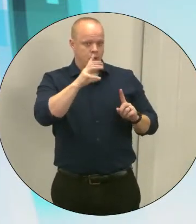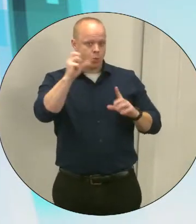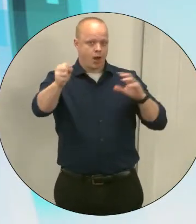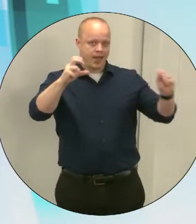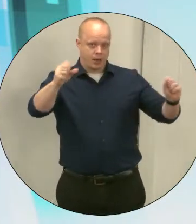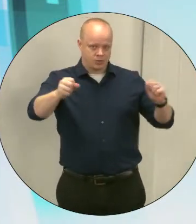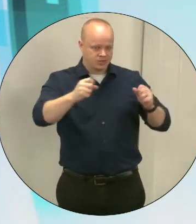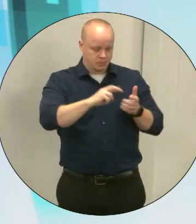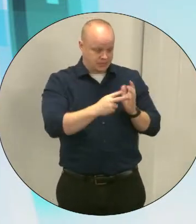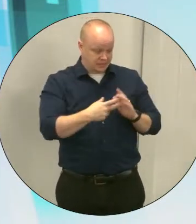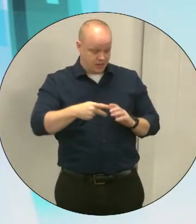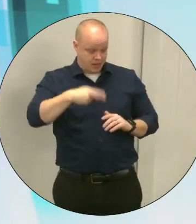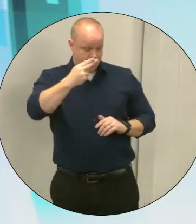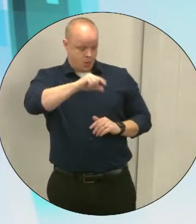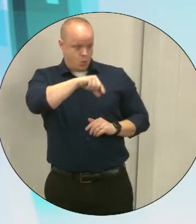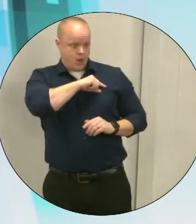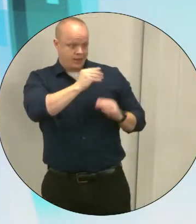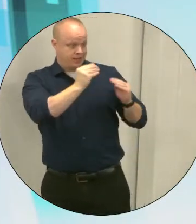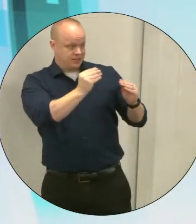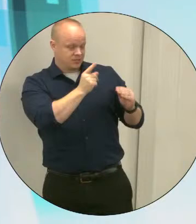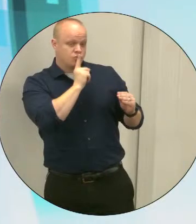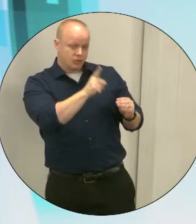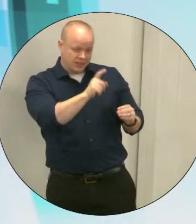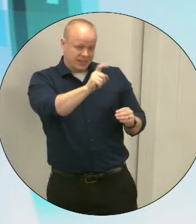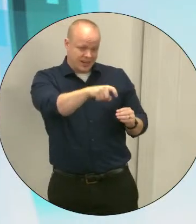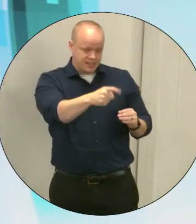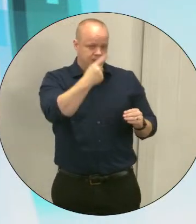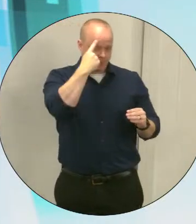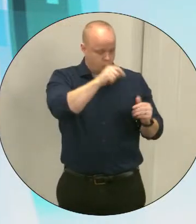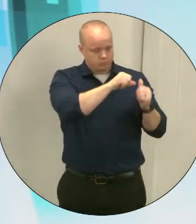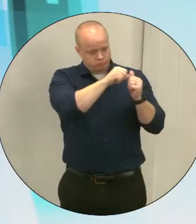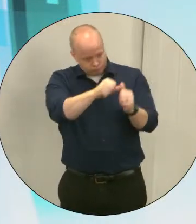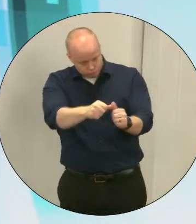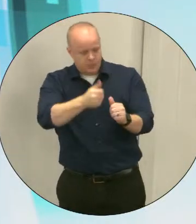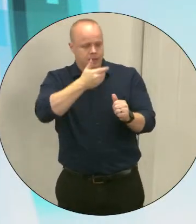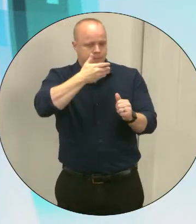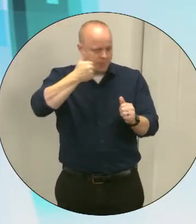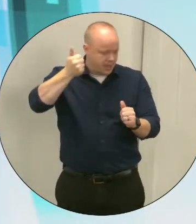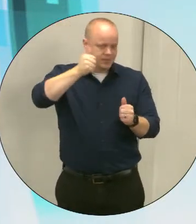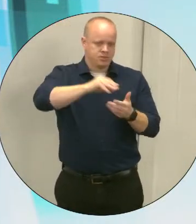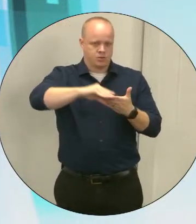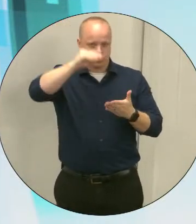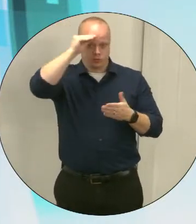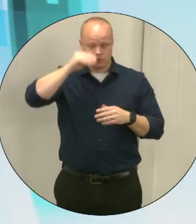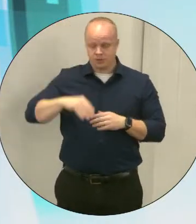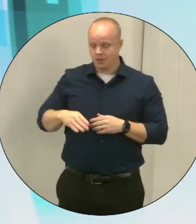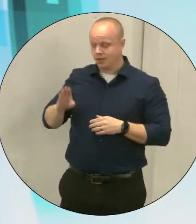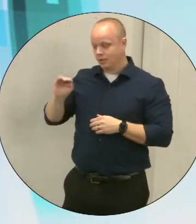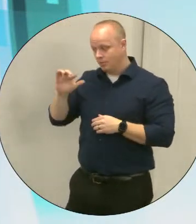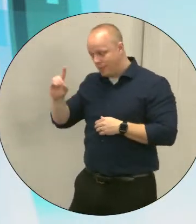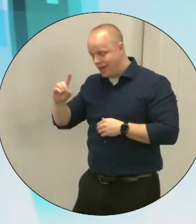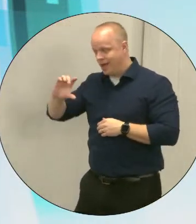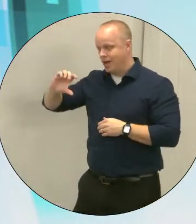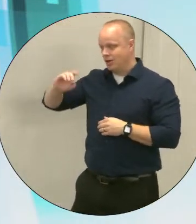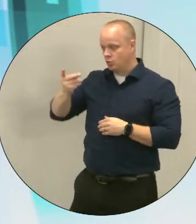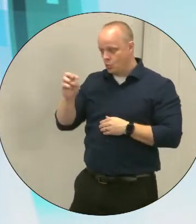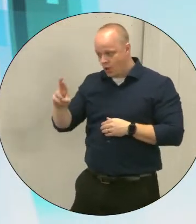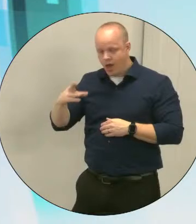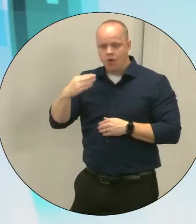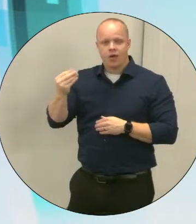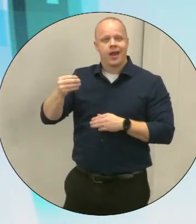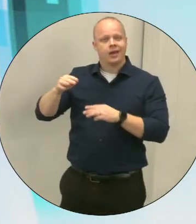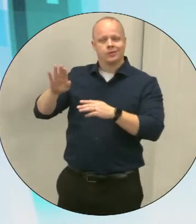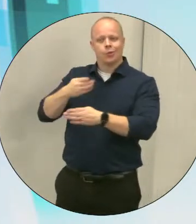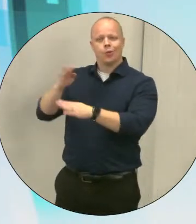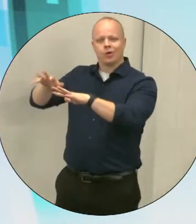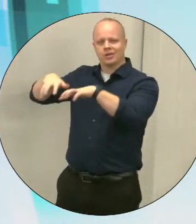continuous high-quality instruction is necessary for continuity and the best learning. The band, choir, and orchestra directors will all agree